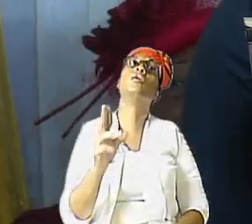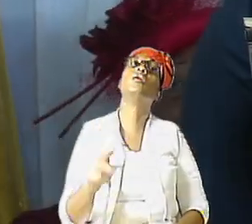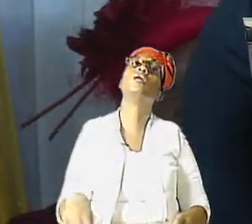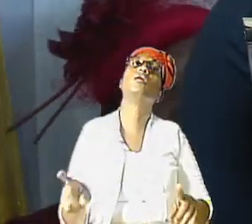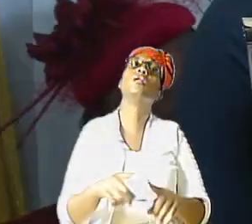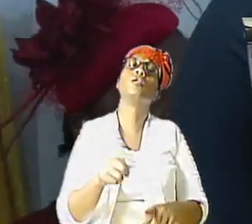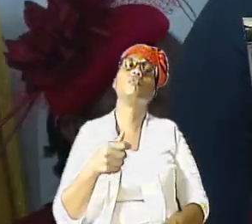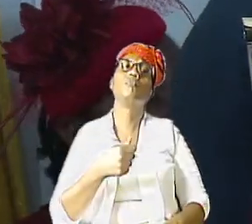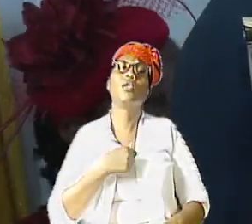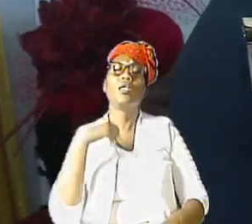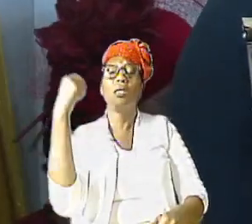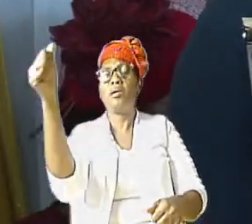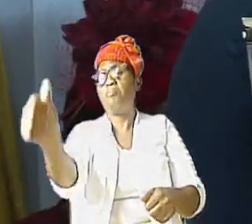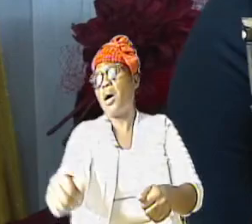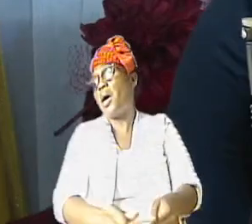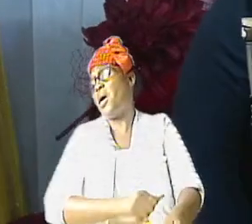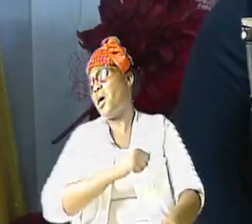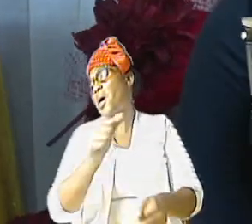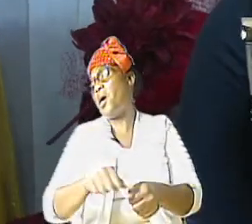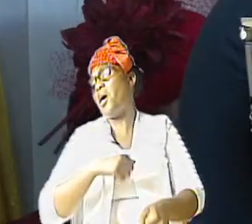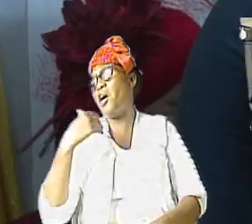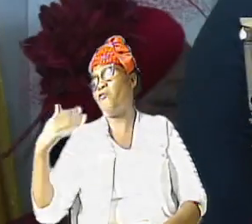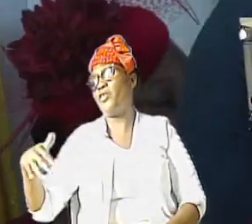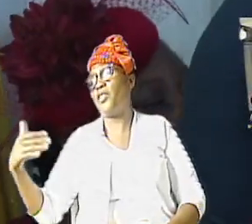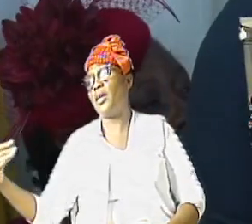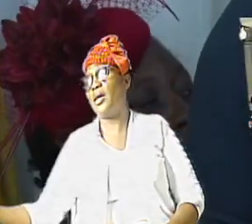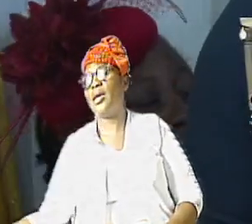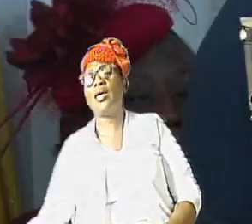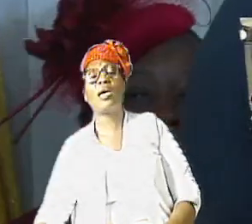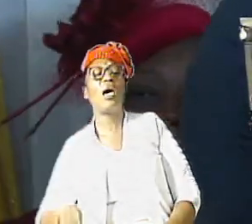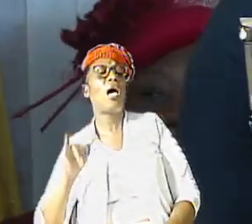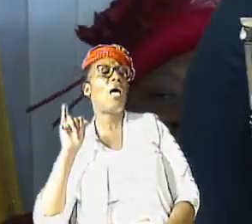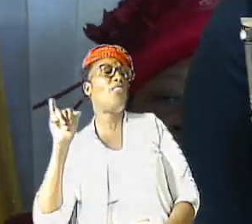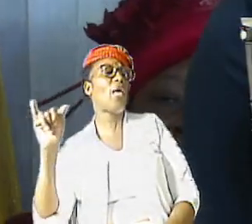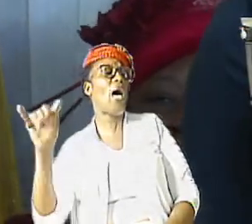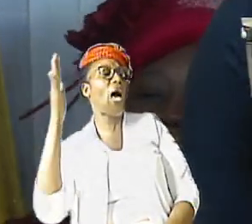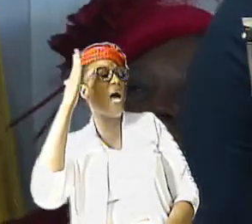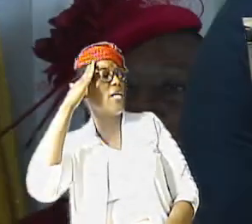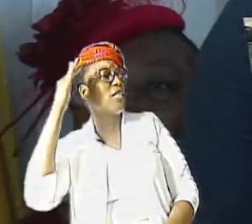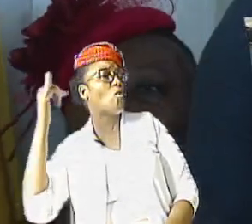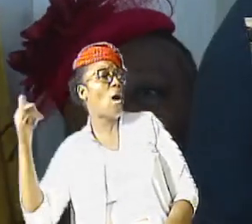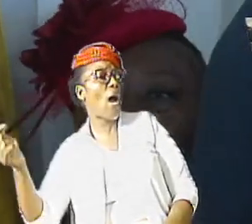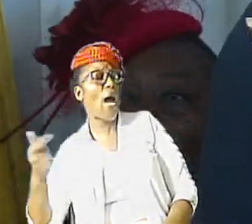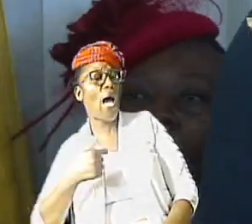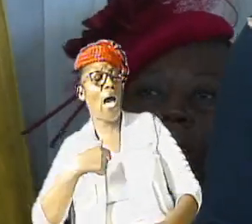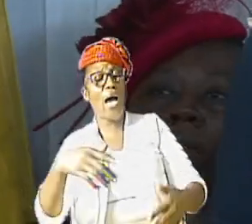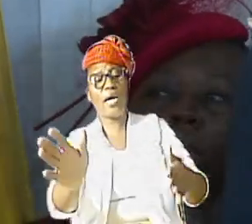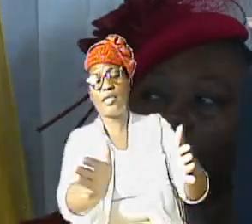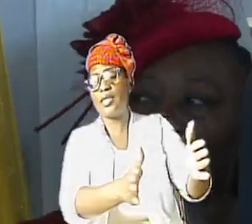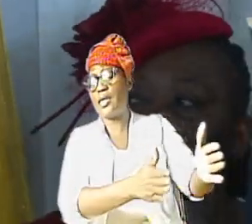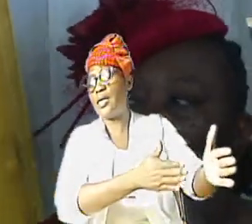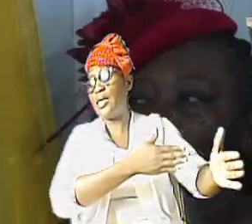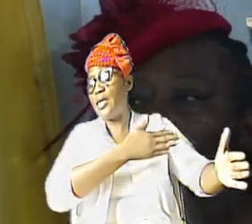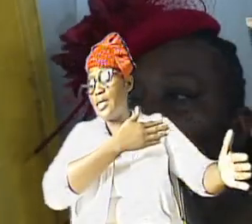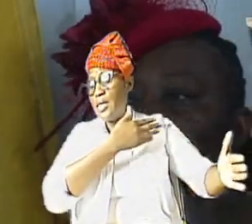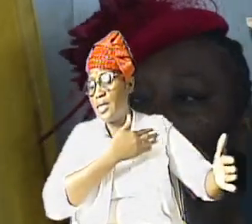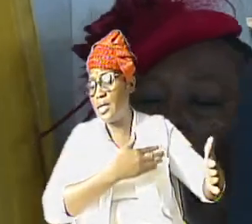complete. You are to me my everything, and that is why